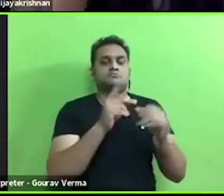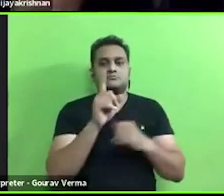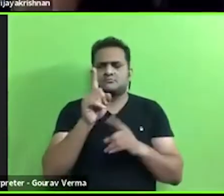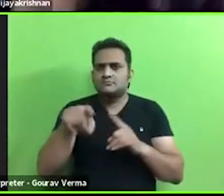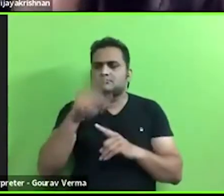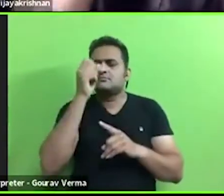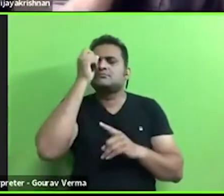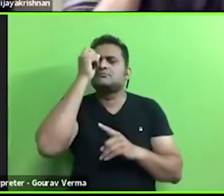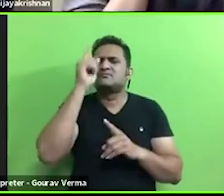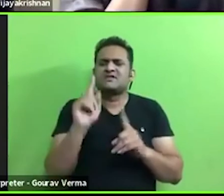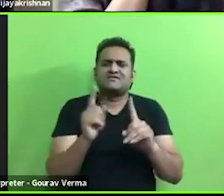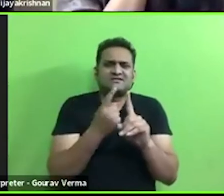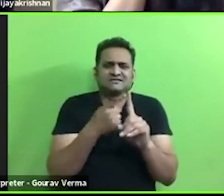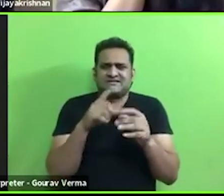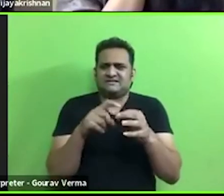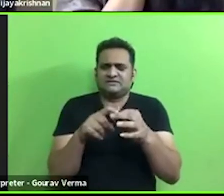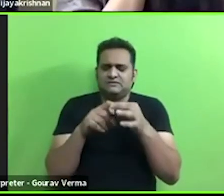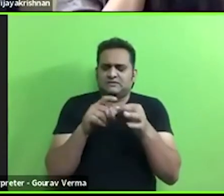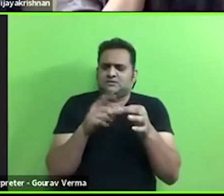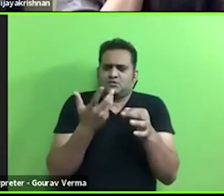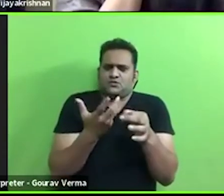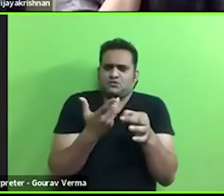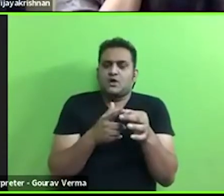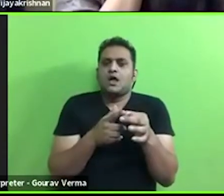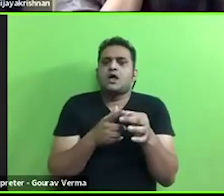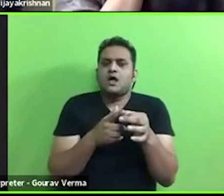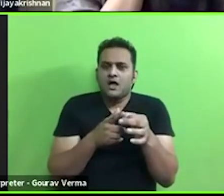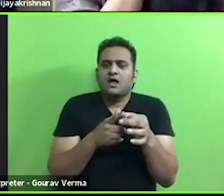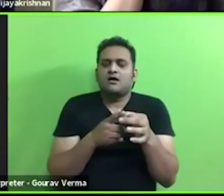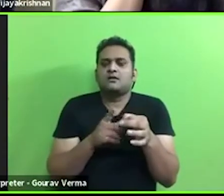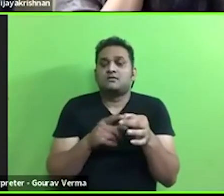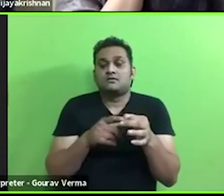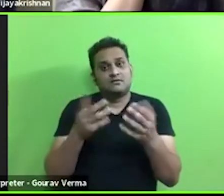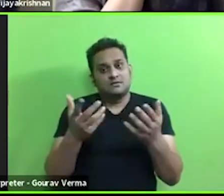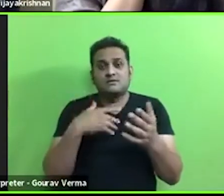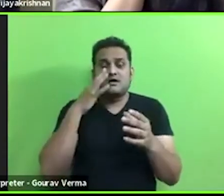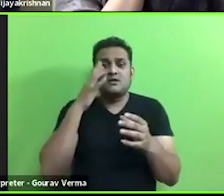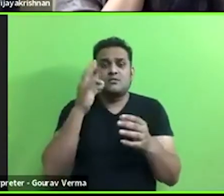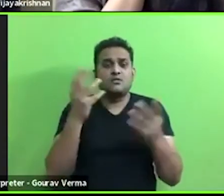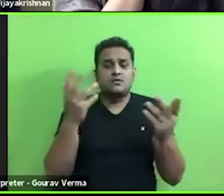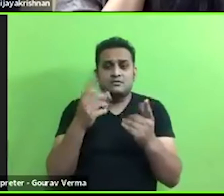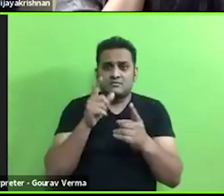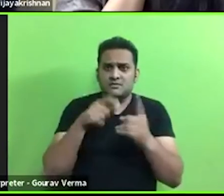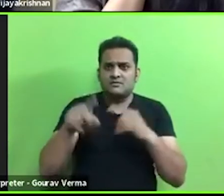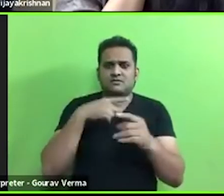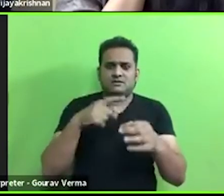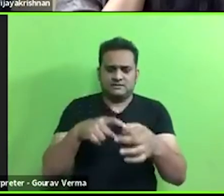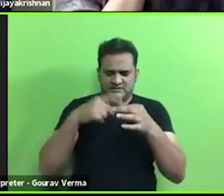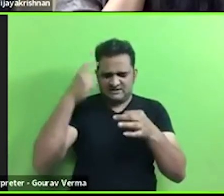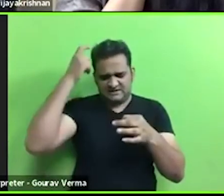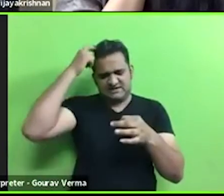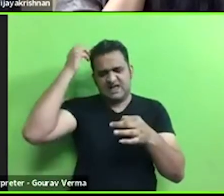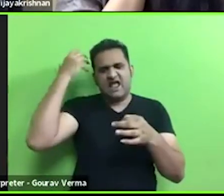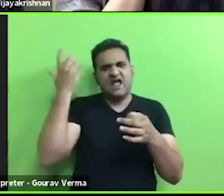why. I would first ask the question, why are we asking that question? Because it's always important to wonder, why is that coming to my head? Why